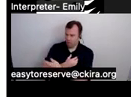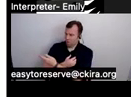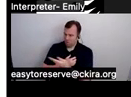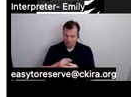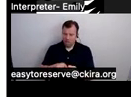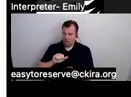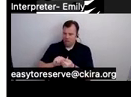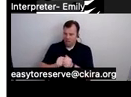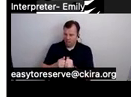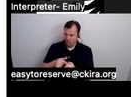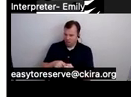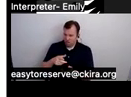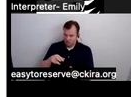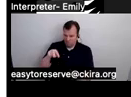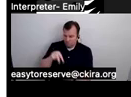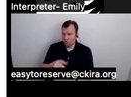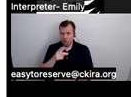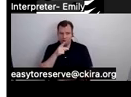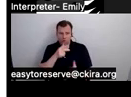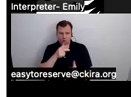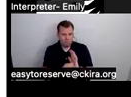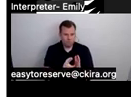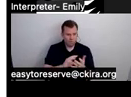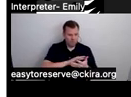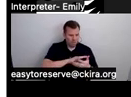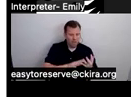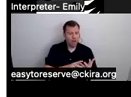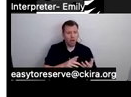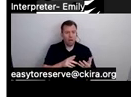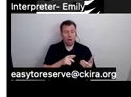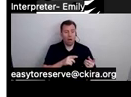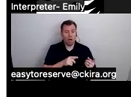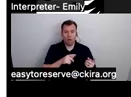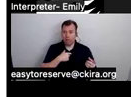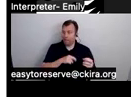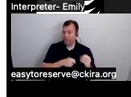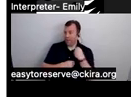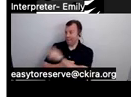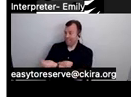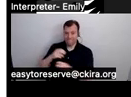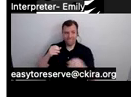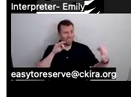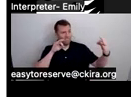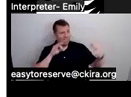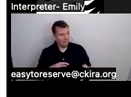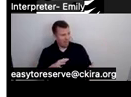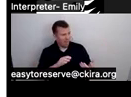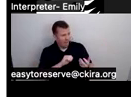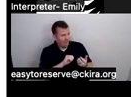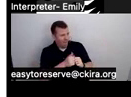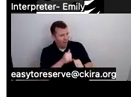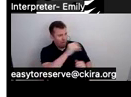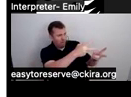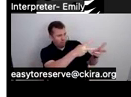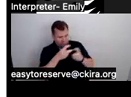grant is reviewed, how can you use that information to maybe improve your grants for future grants? And then